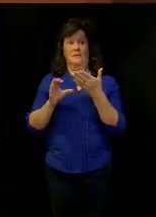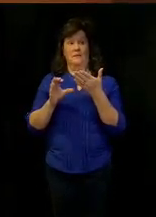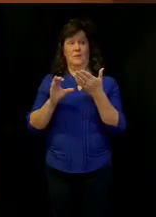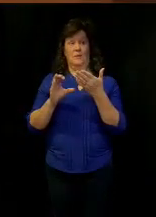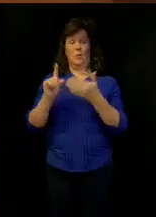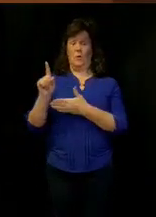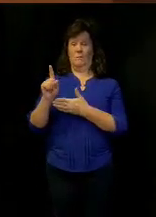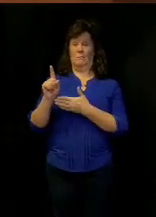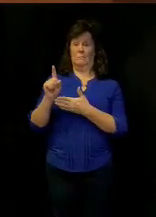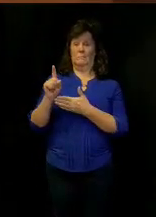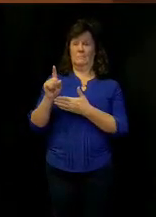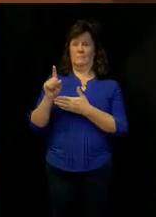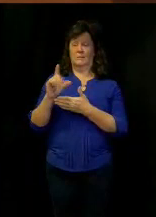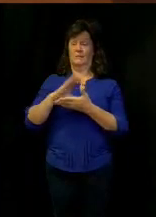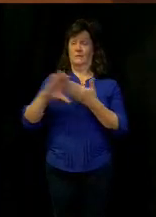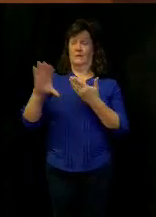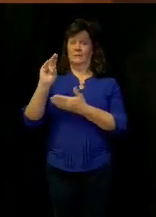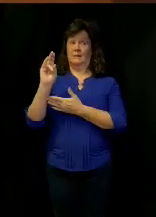right?